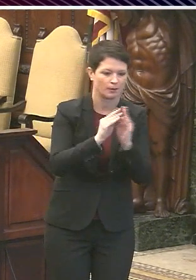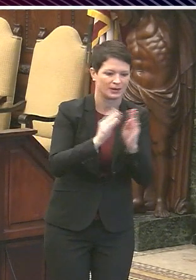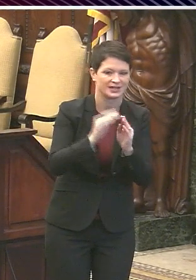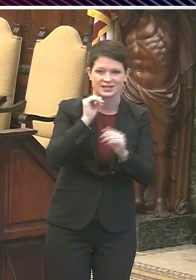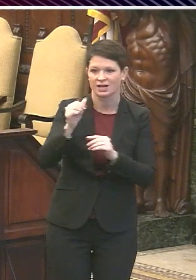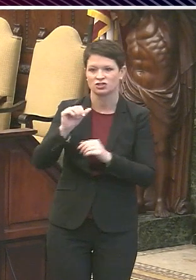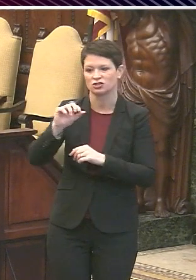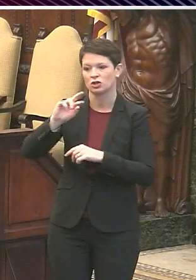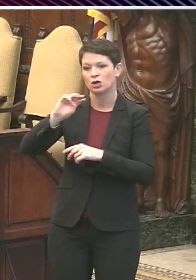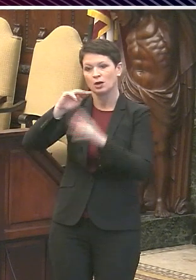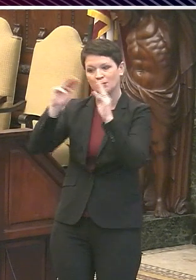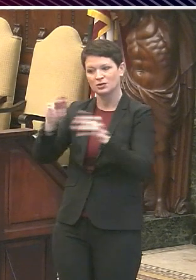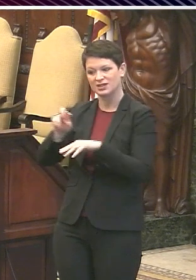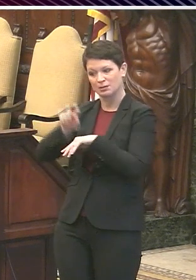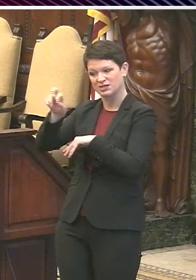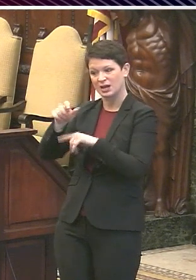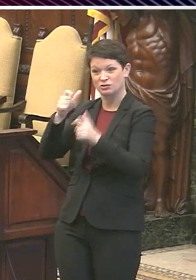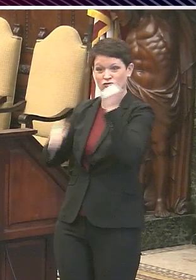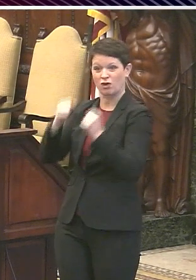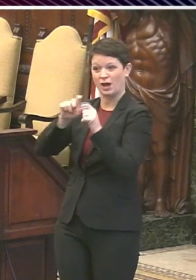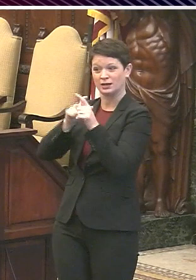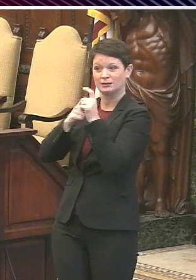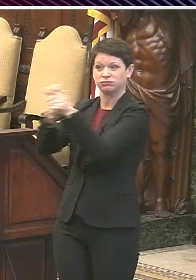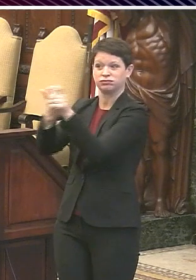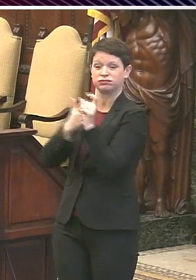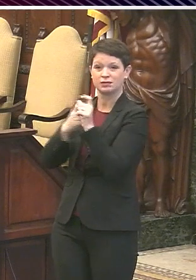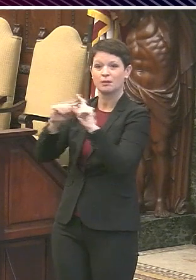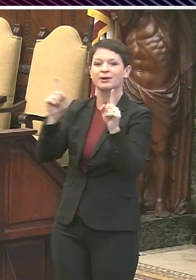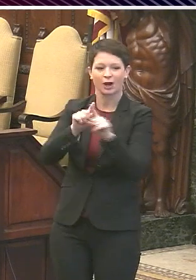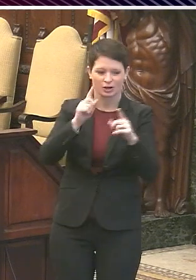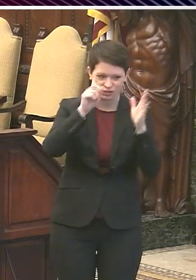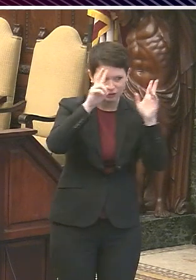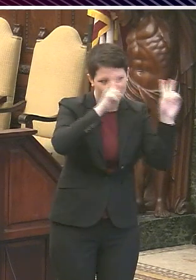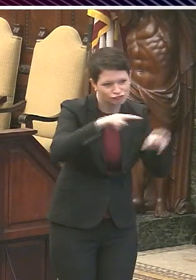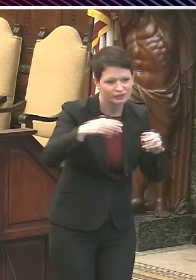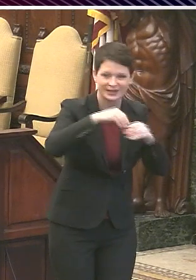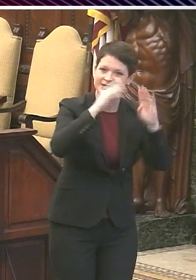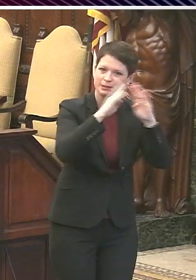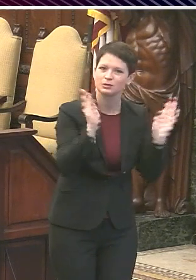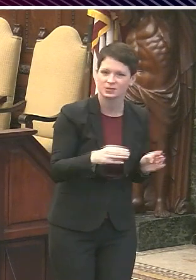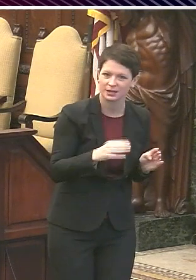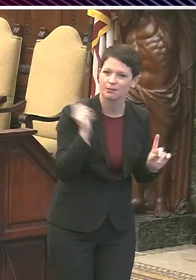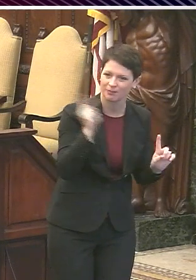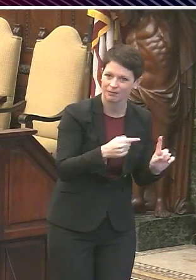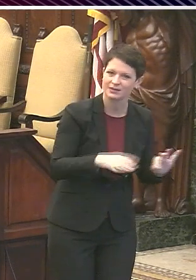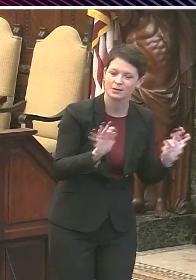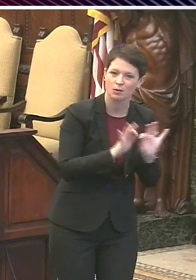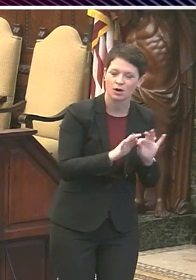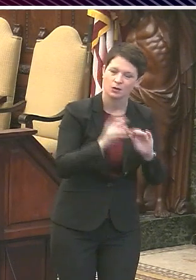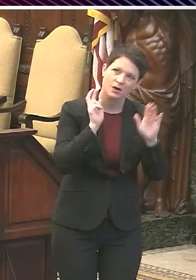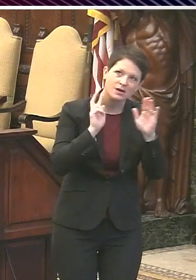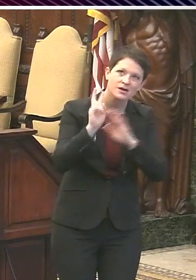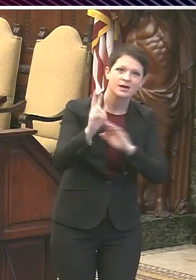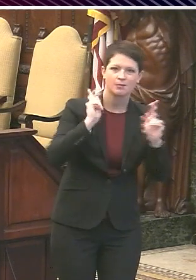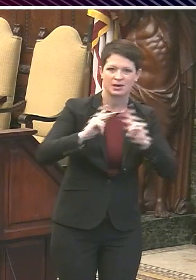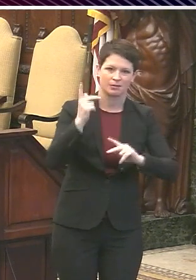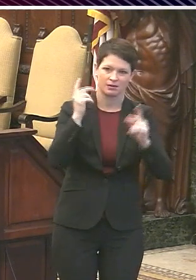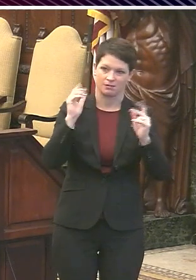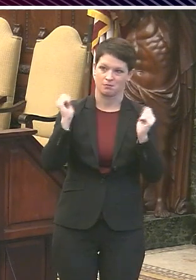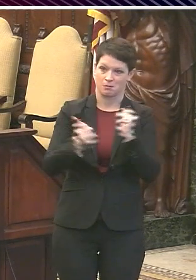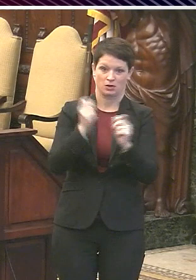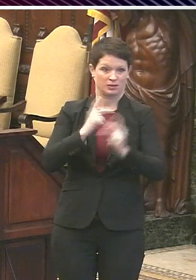up the Art Museum steps, but exploring the inside of the museum. We are thinking ahead and planning for the day when the majority of Philadelphians are